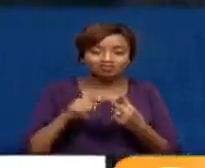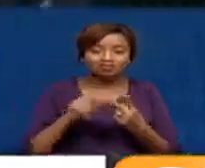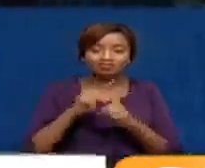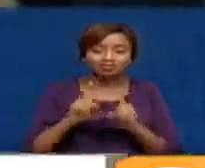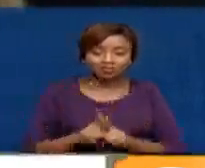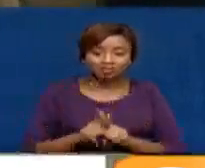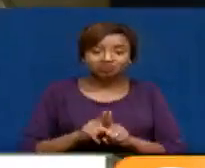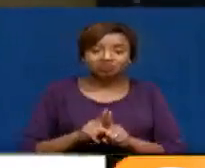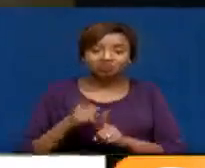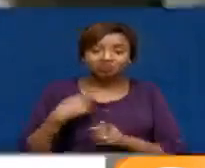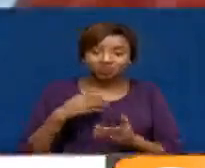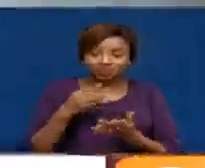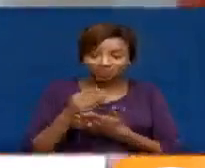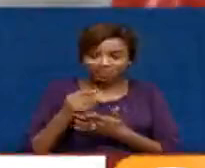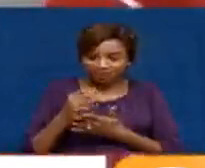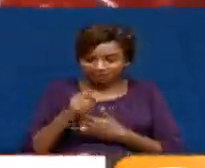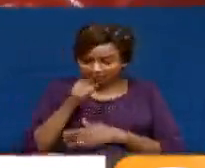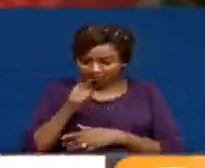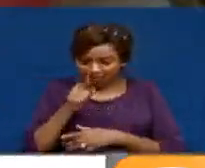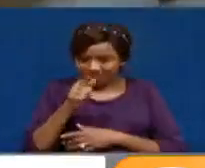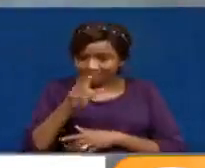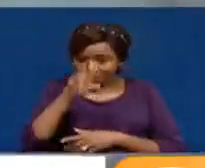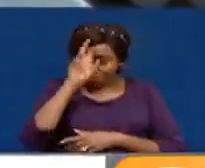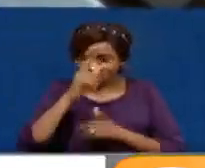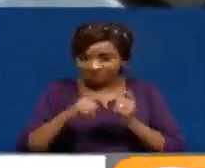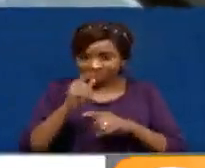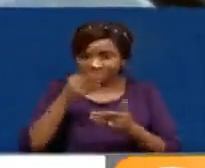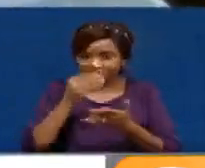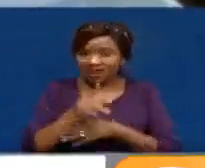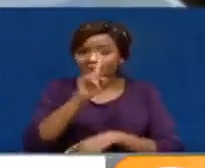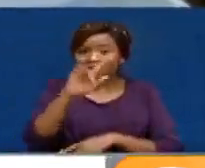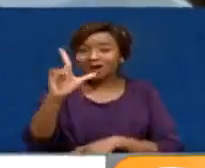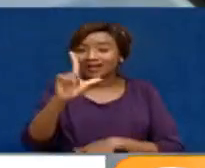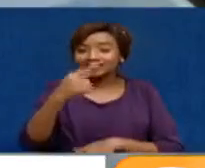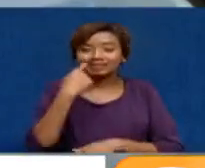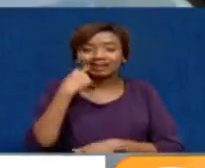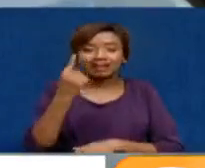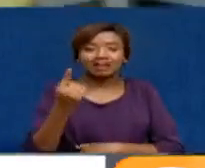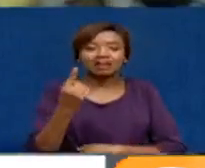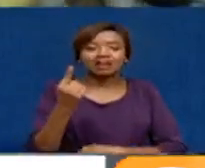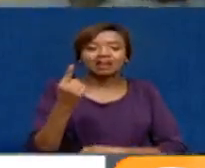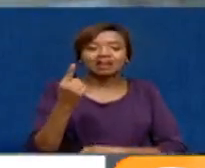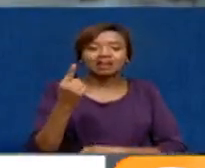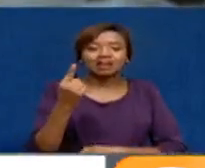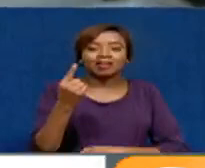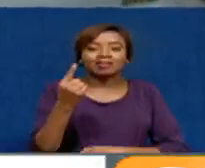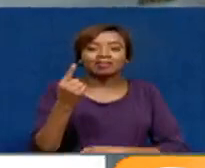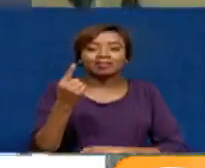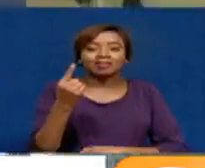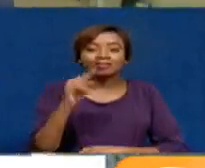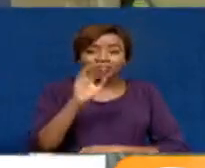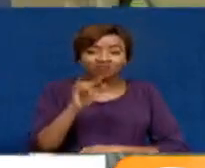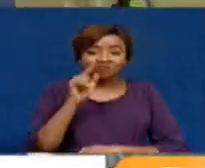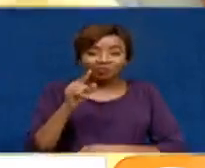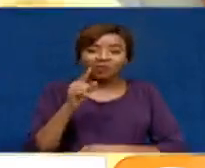important ingredient for us is the goat milk. We buy a liter at 100 shillings and we take like